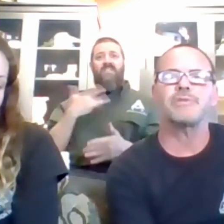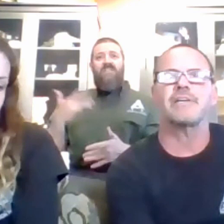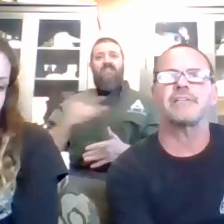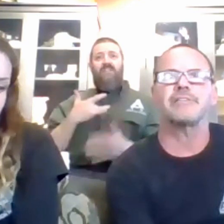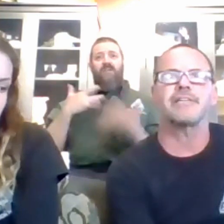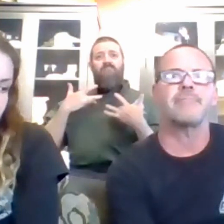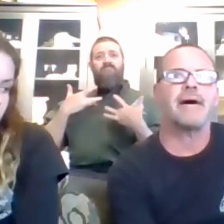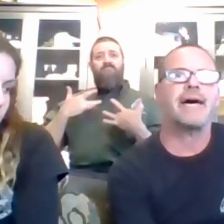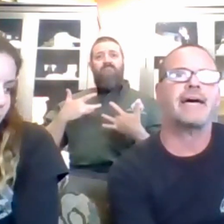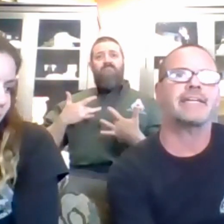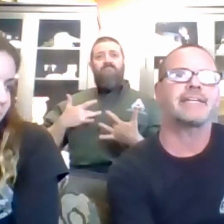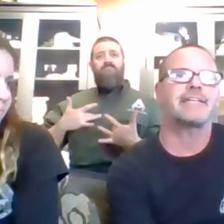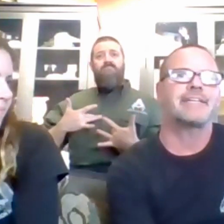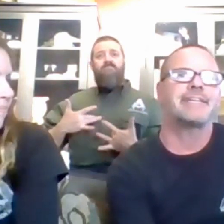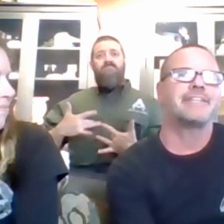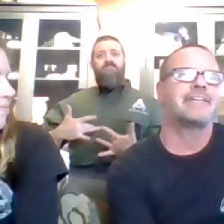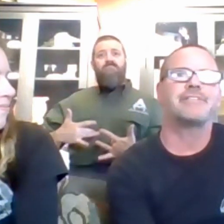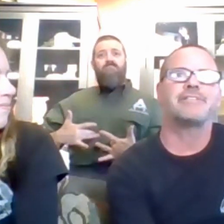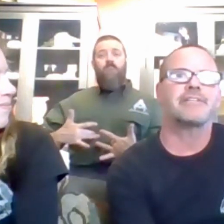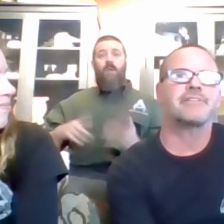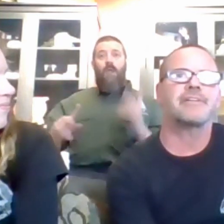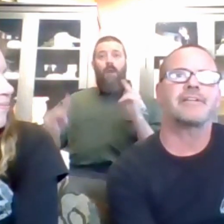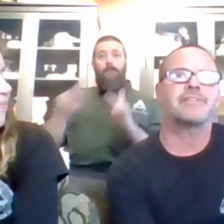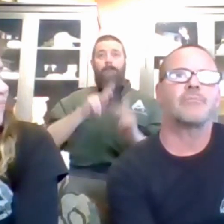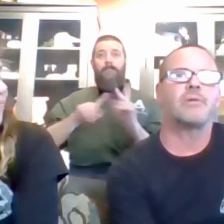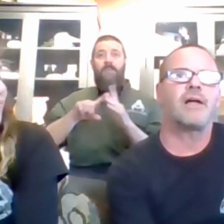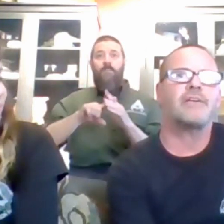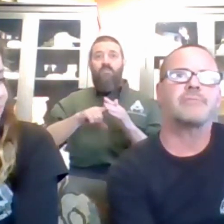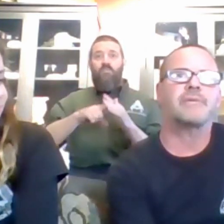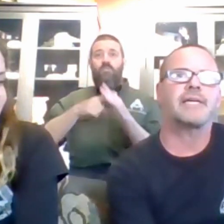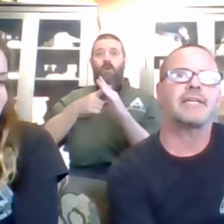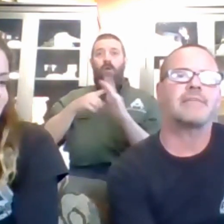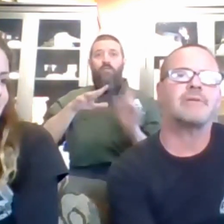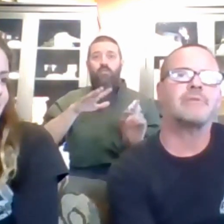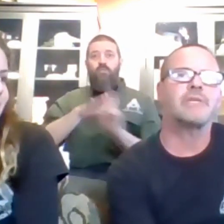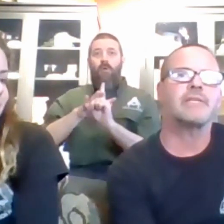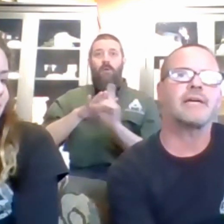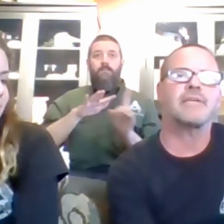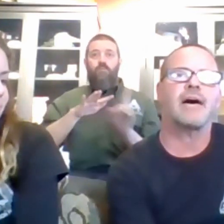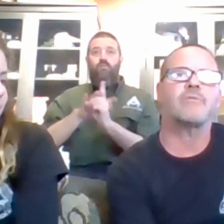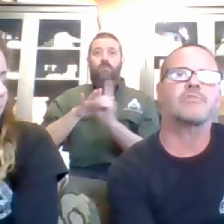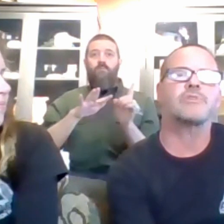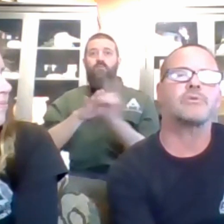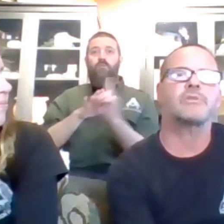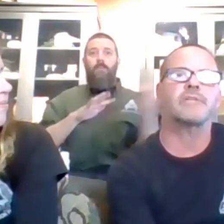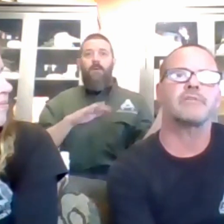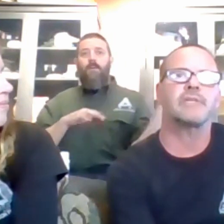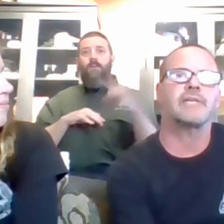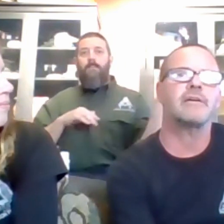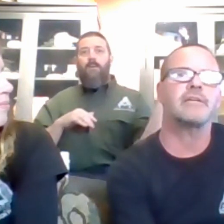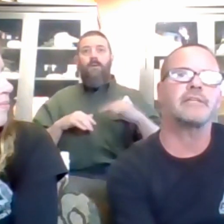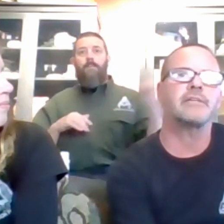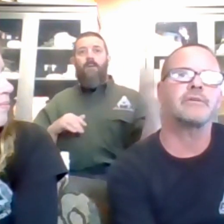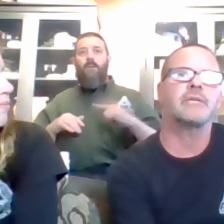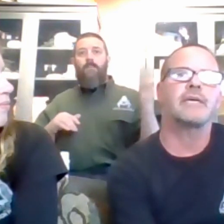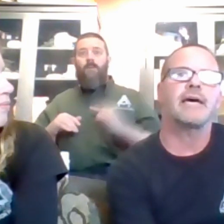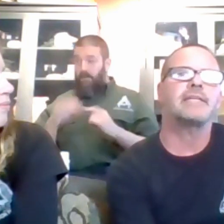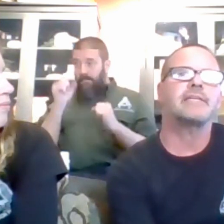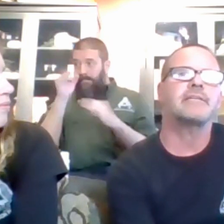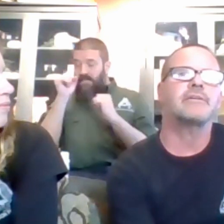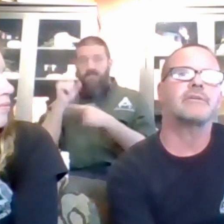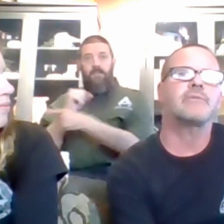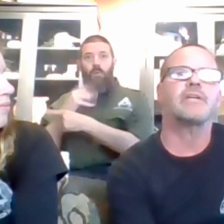not as excited about anything, but then as people started to come back, they just started to blossom again. And it made me